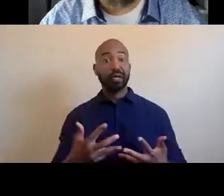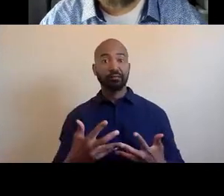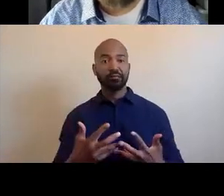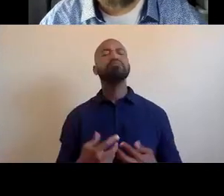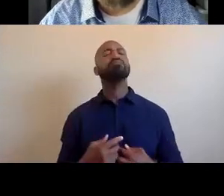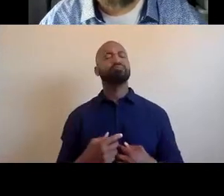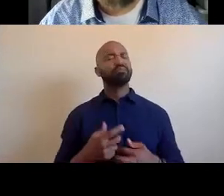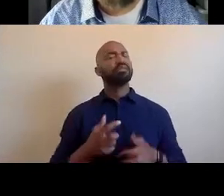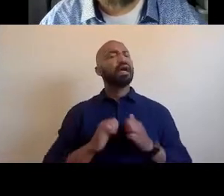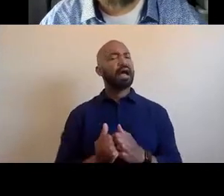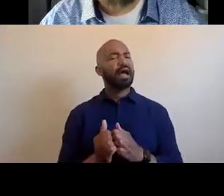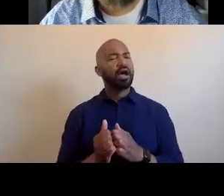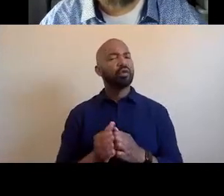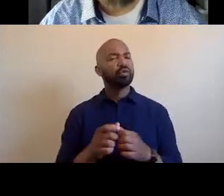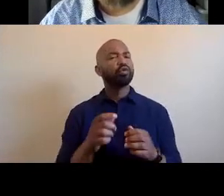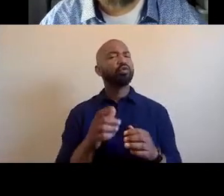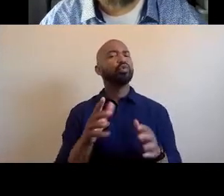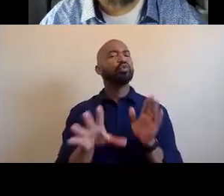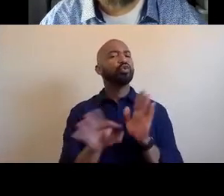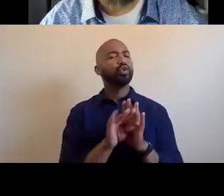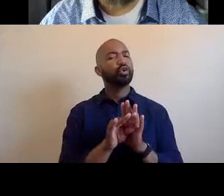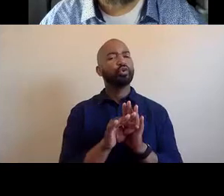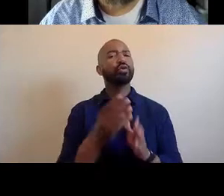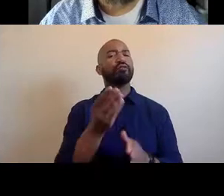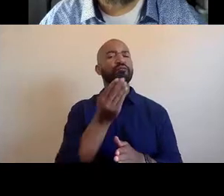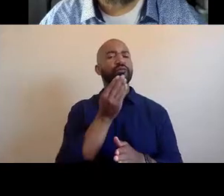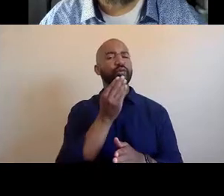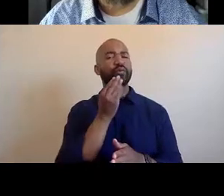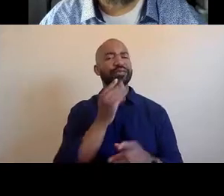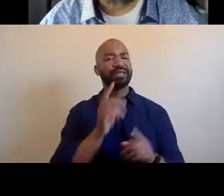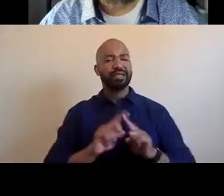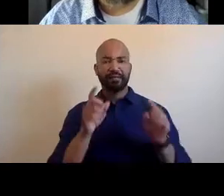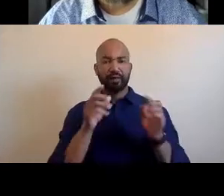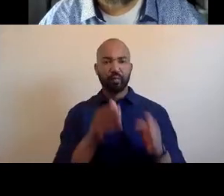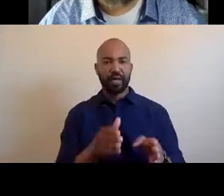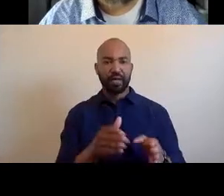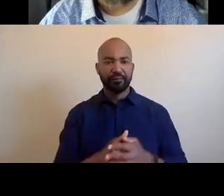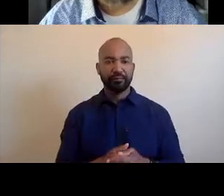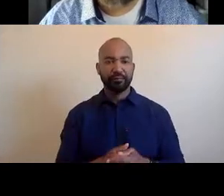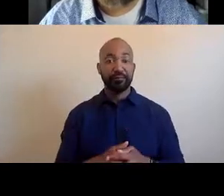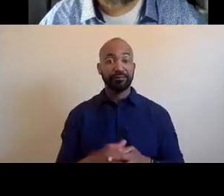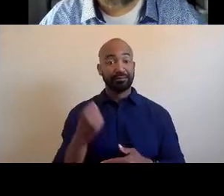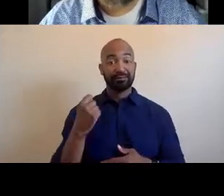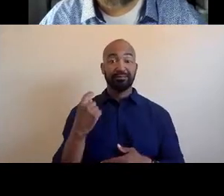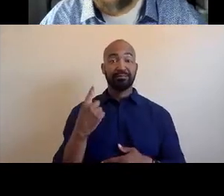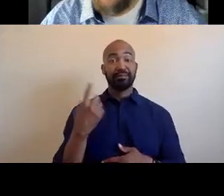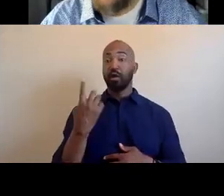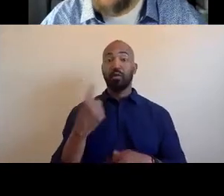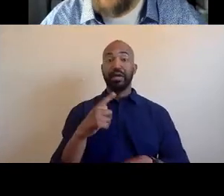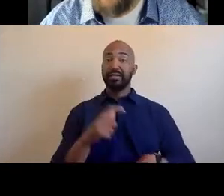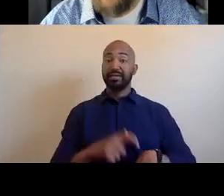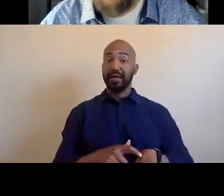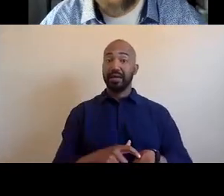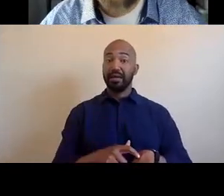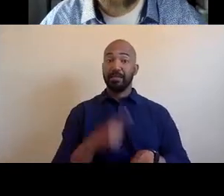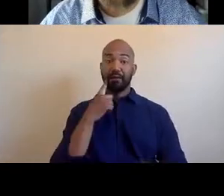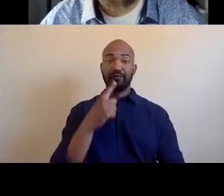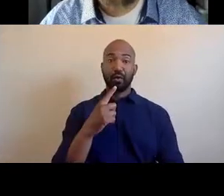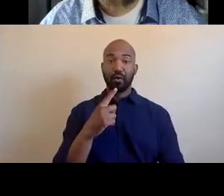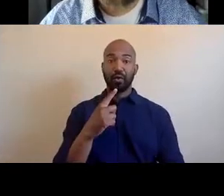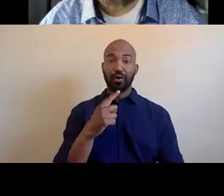I think that, and I actually put that in there, but there's always a time and place for Cheetos. I think that's important to remember,